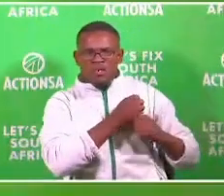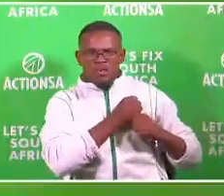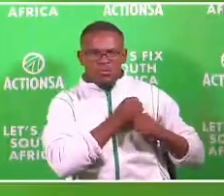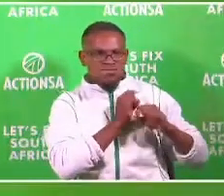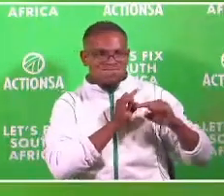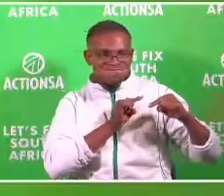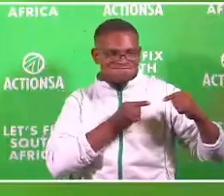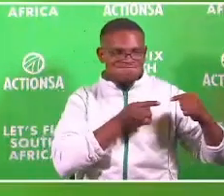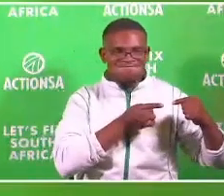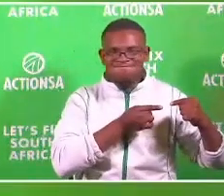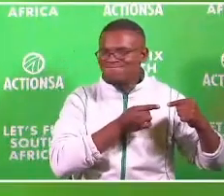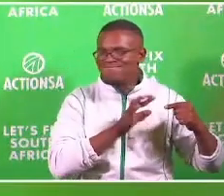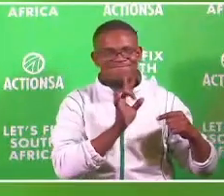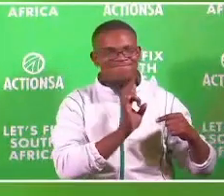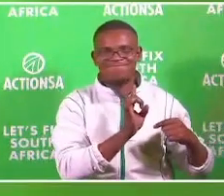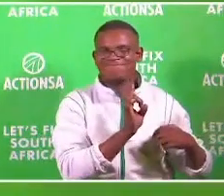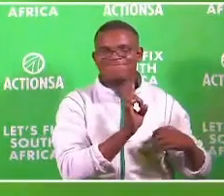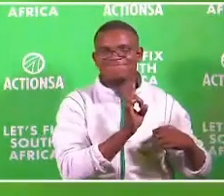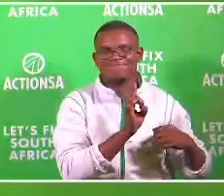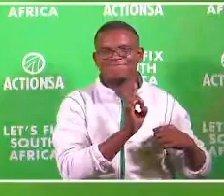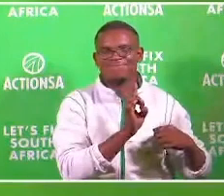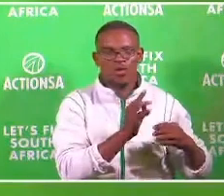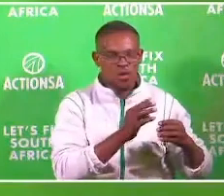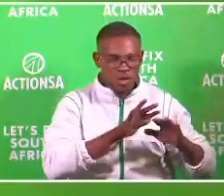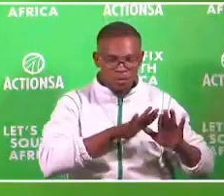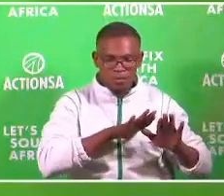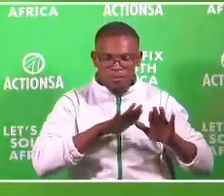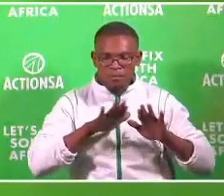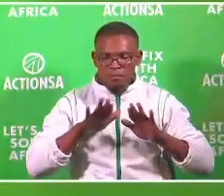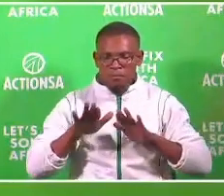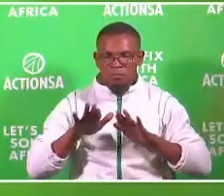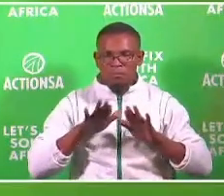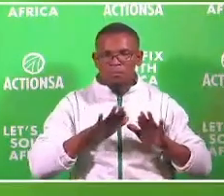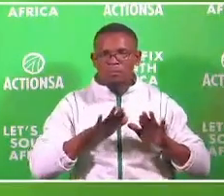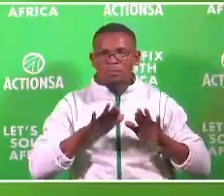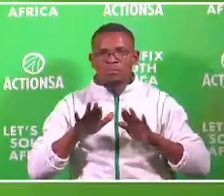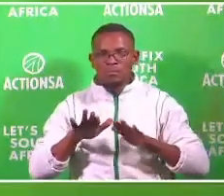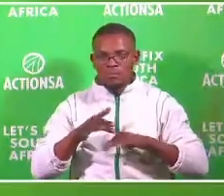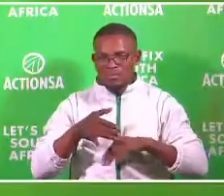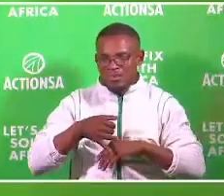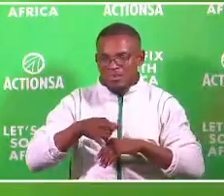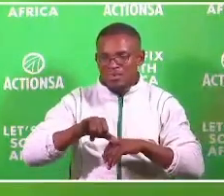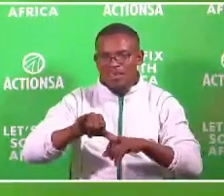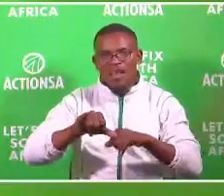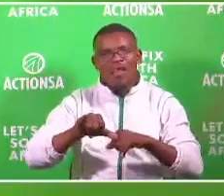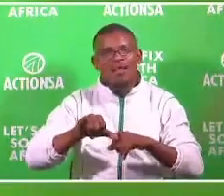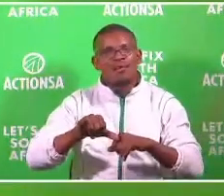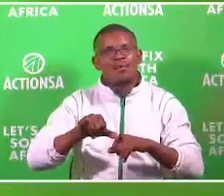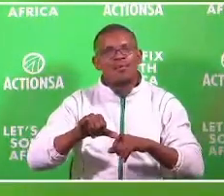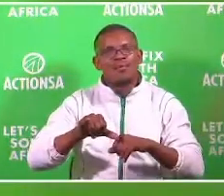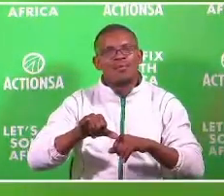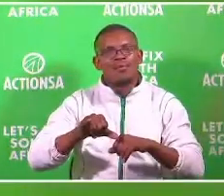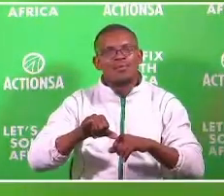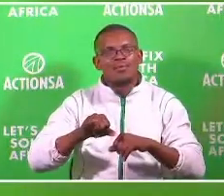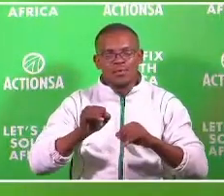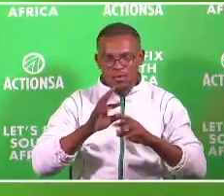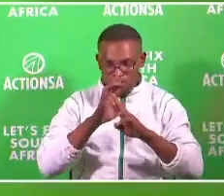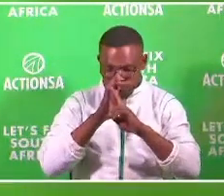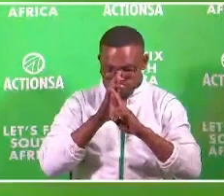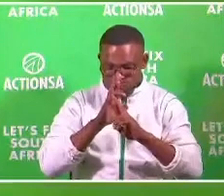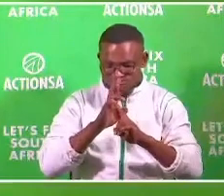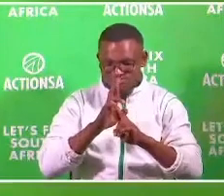other. We remained humble, and we remain